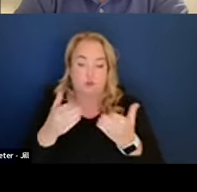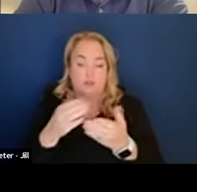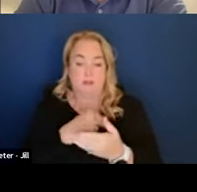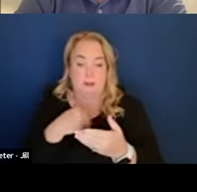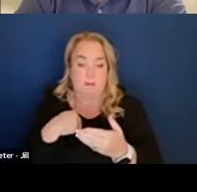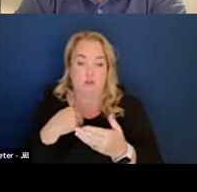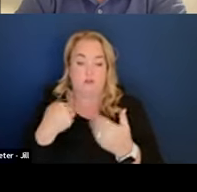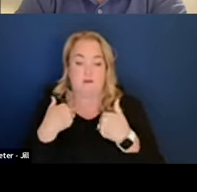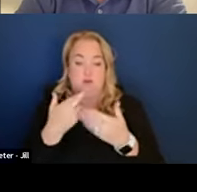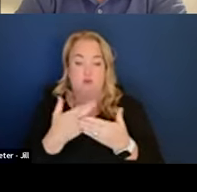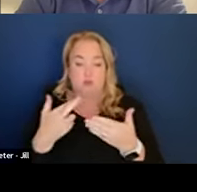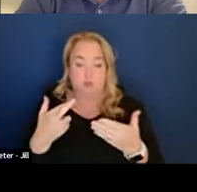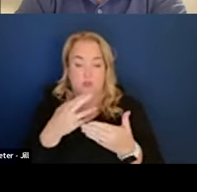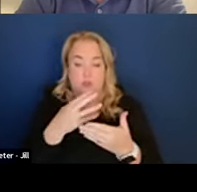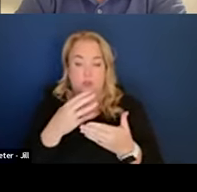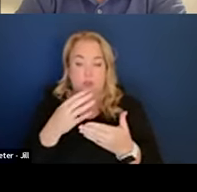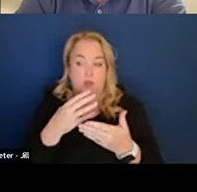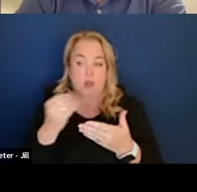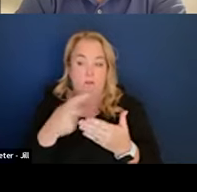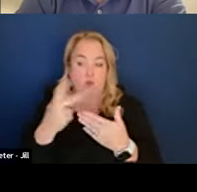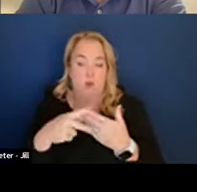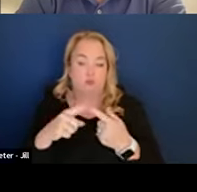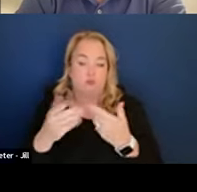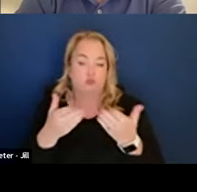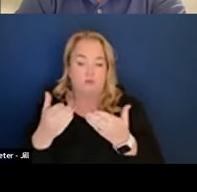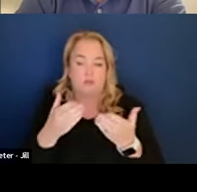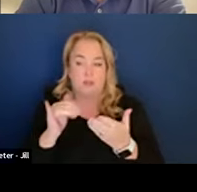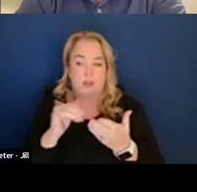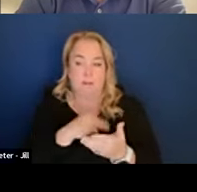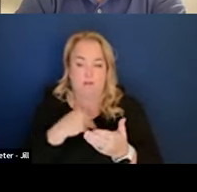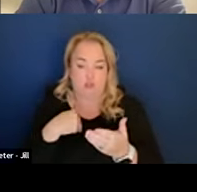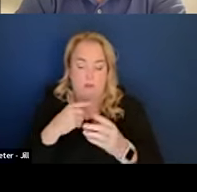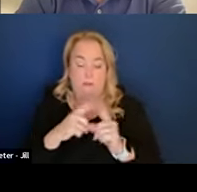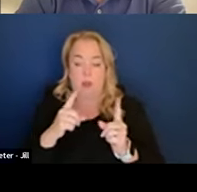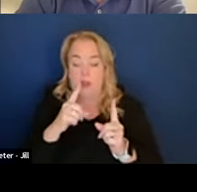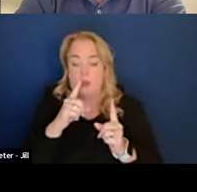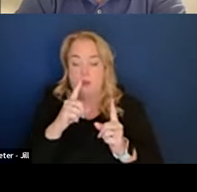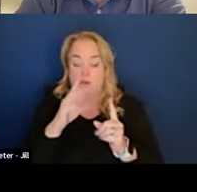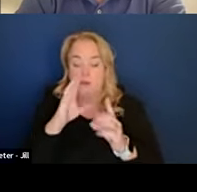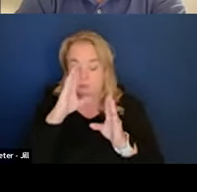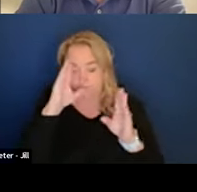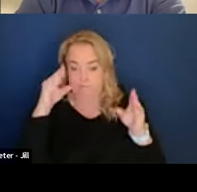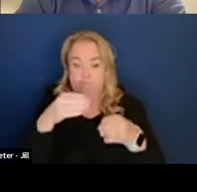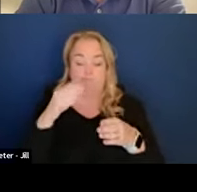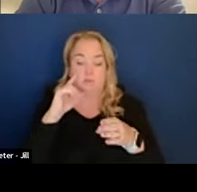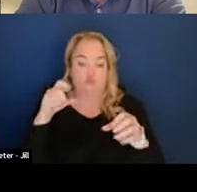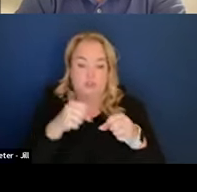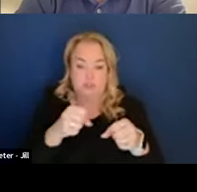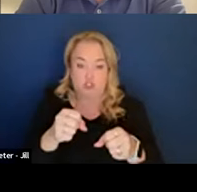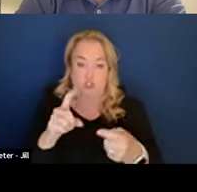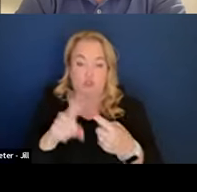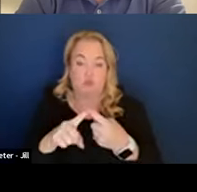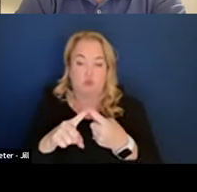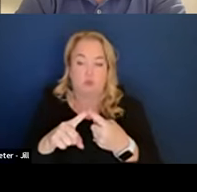and programs that can service the membership. But very, very strategic in the sense that we brought in a